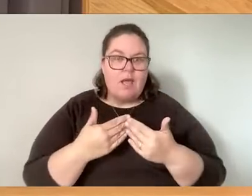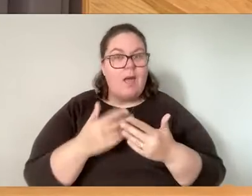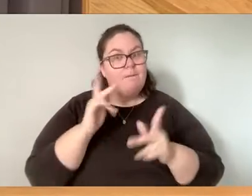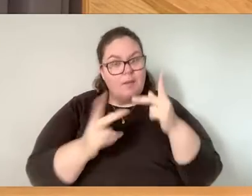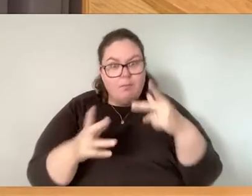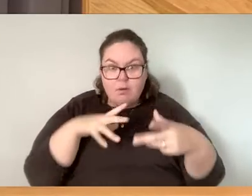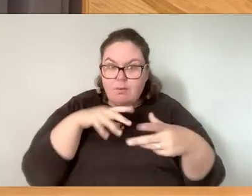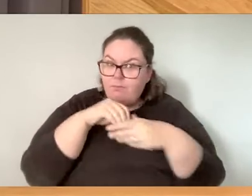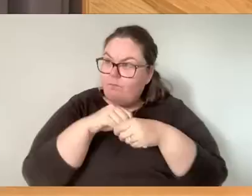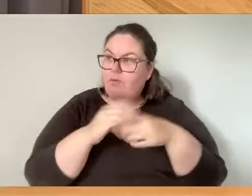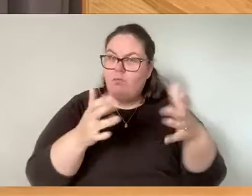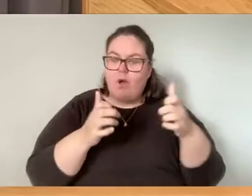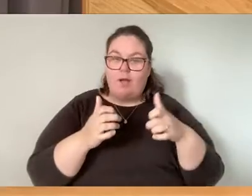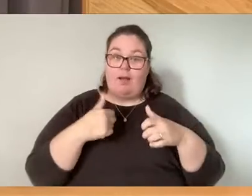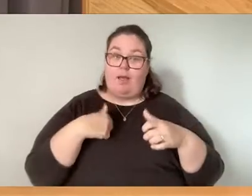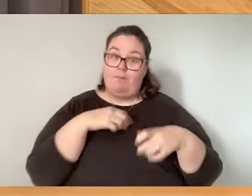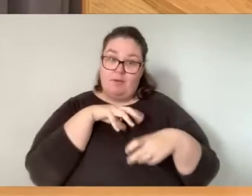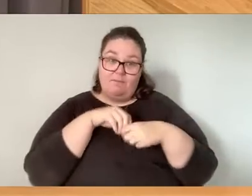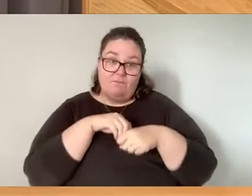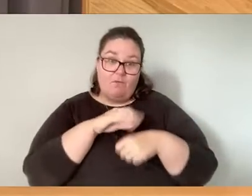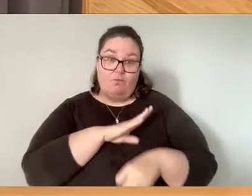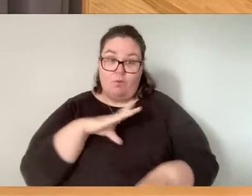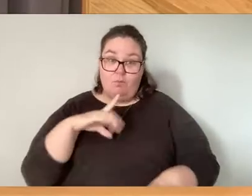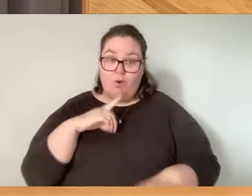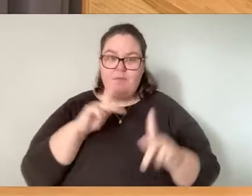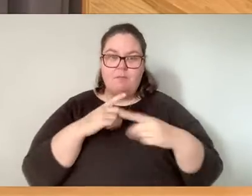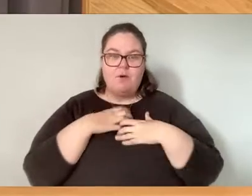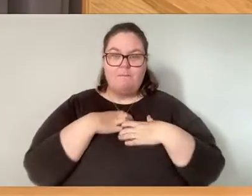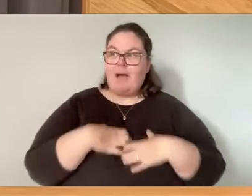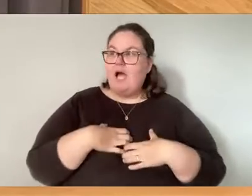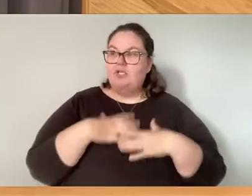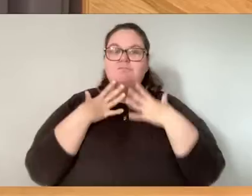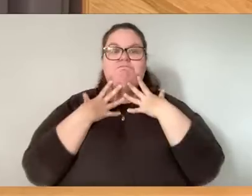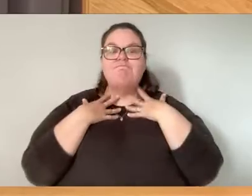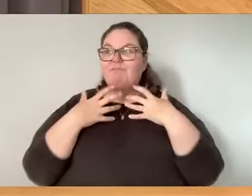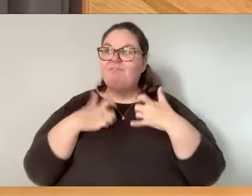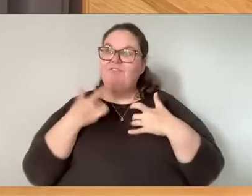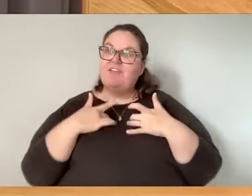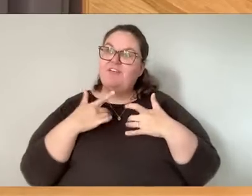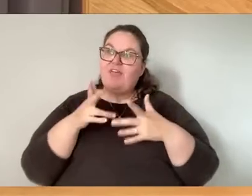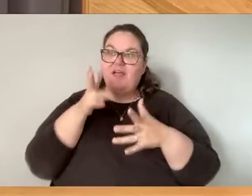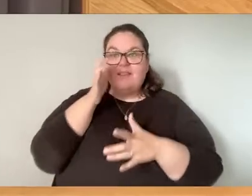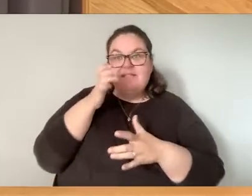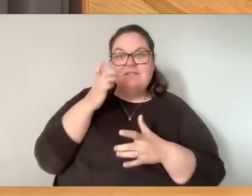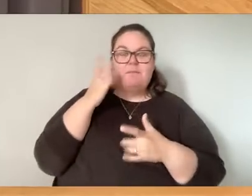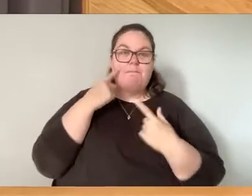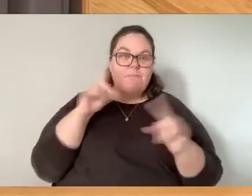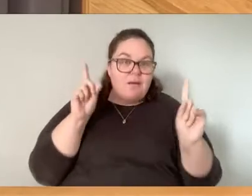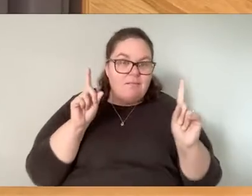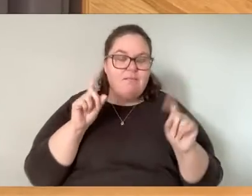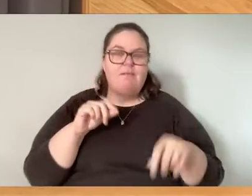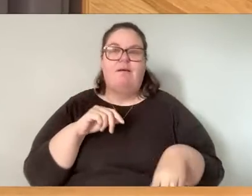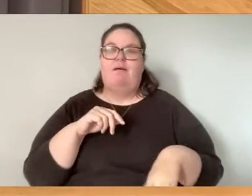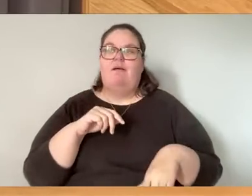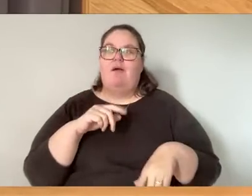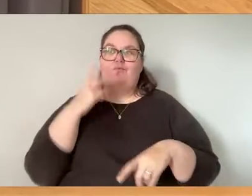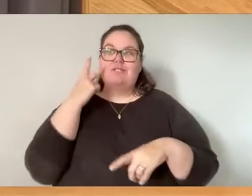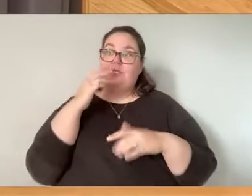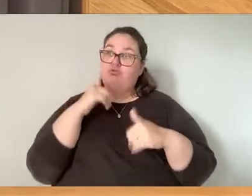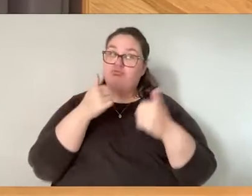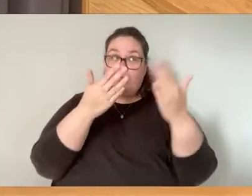to chair the board, there's a passion. People are feeling heard, and we're seeing our recommendations in this plan come to light.